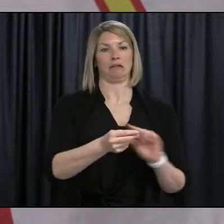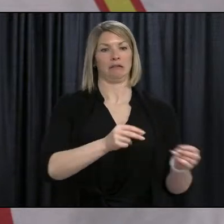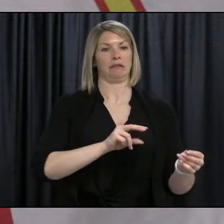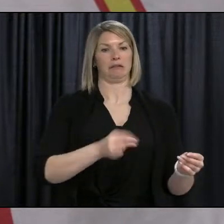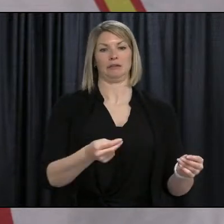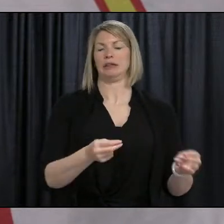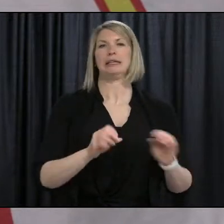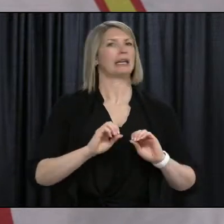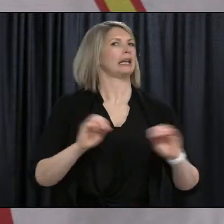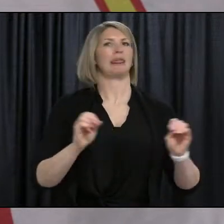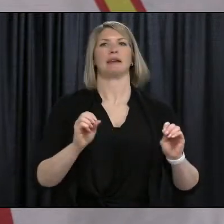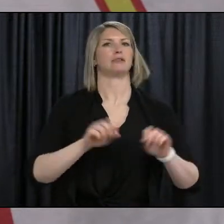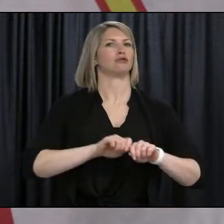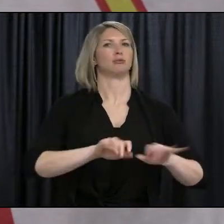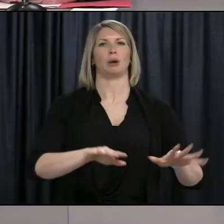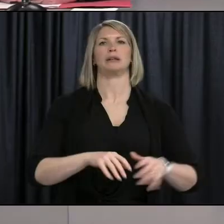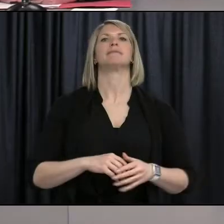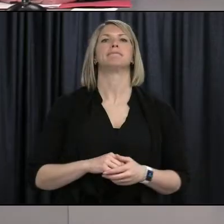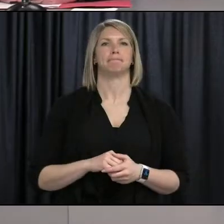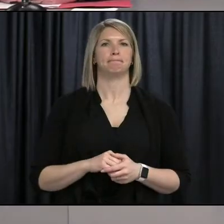schools.